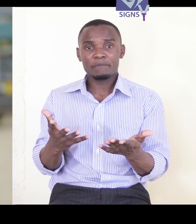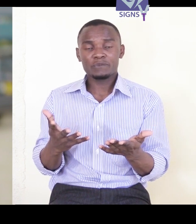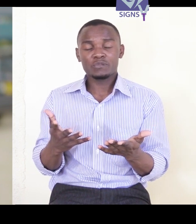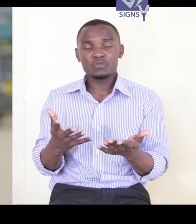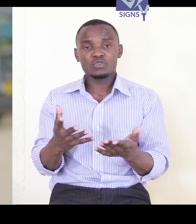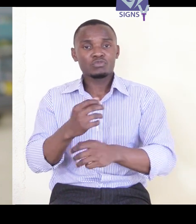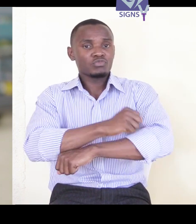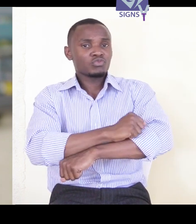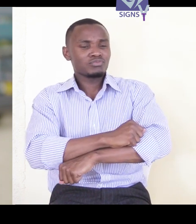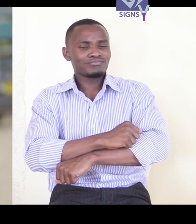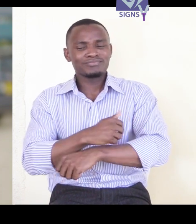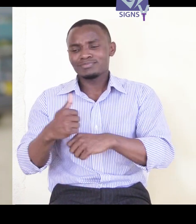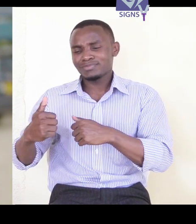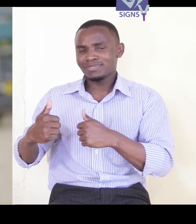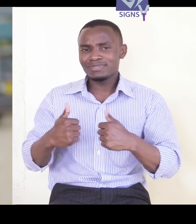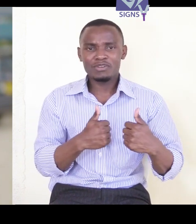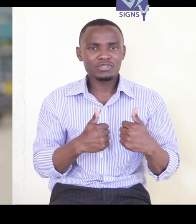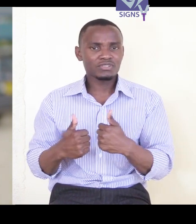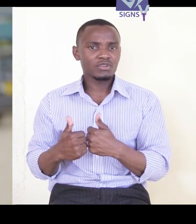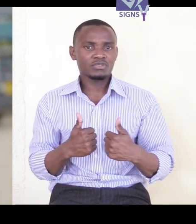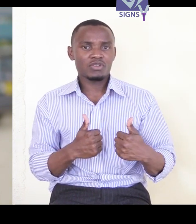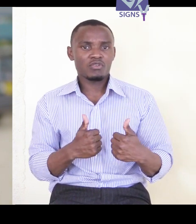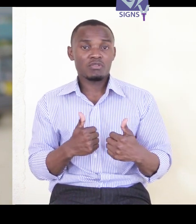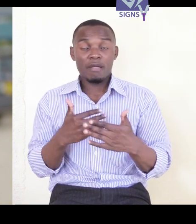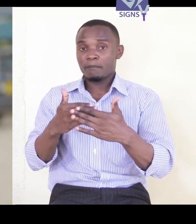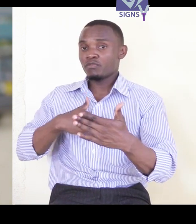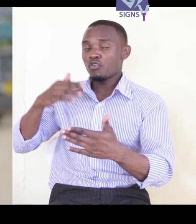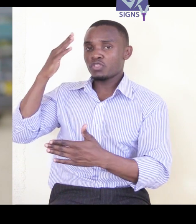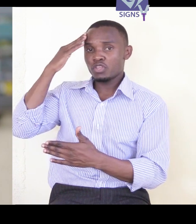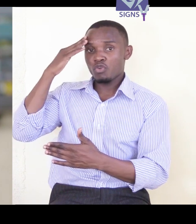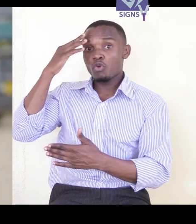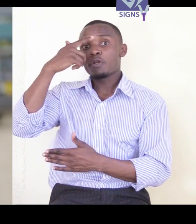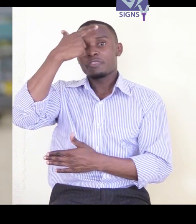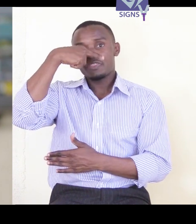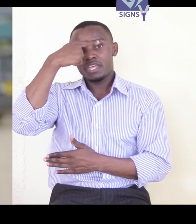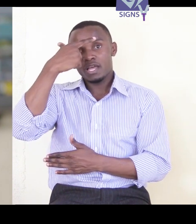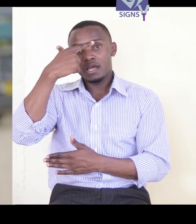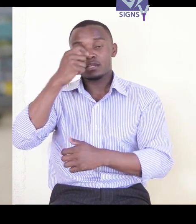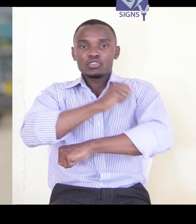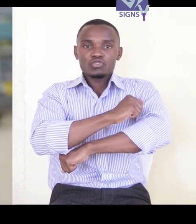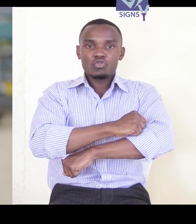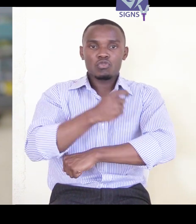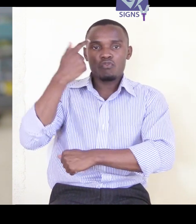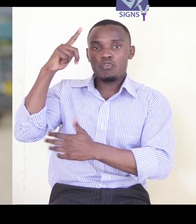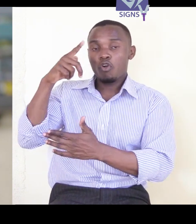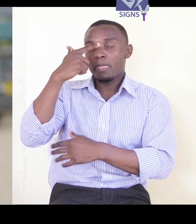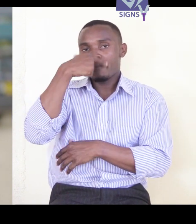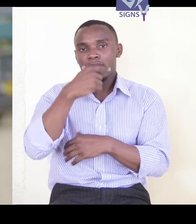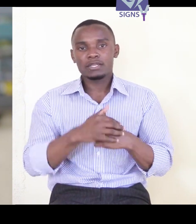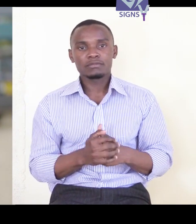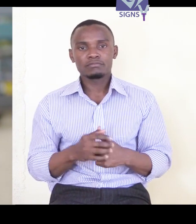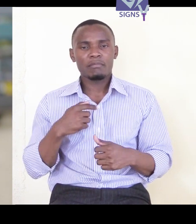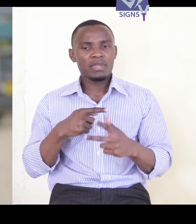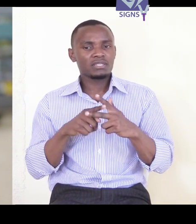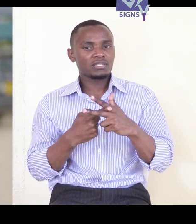school. Therefore, they struggled so much until they came to learn of a school called Vika School for the Blind, where